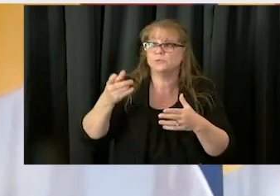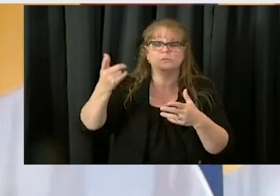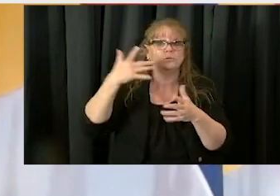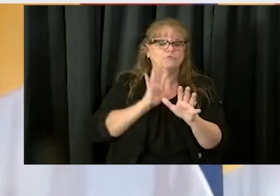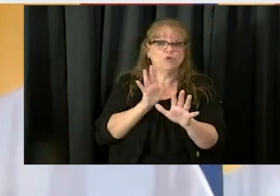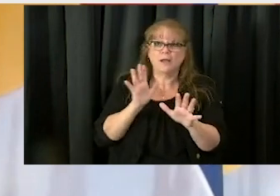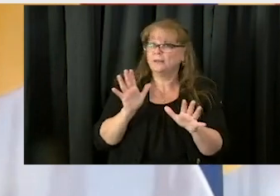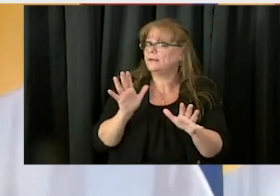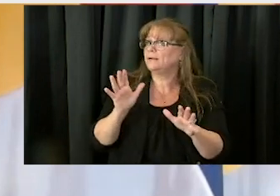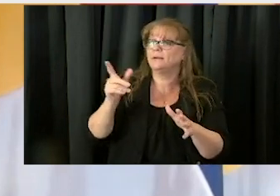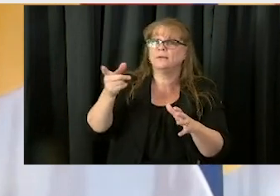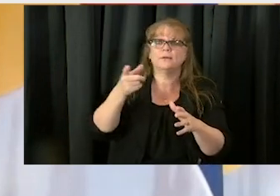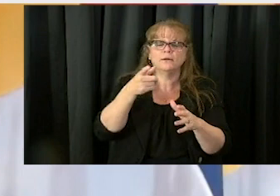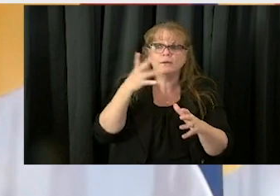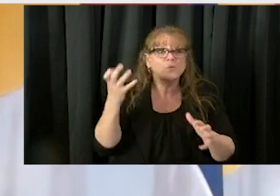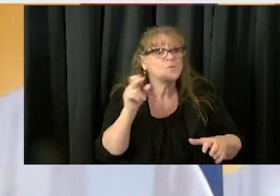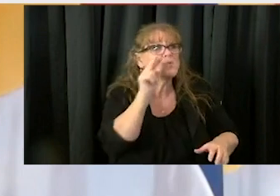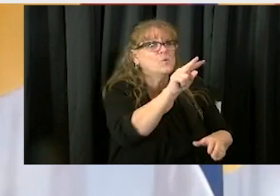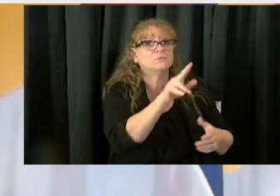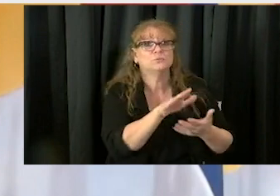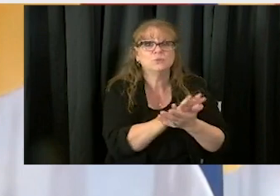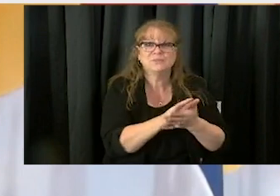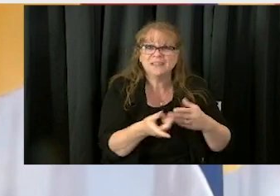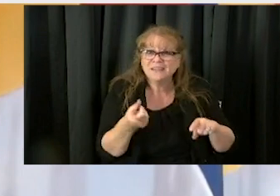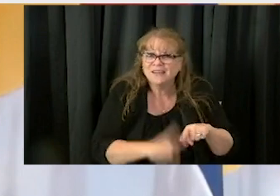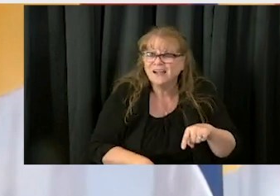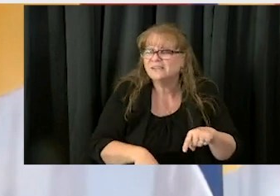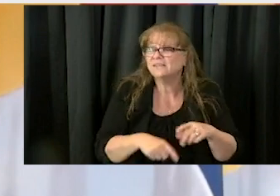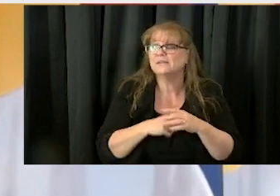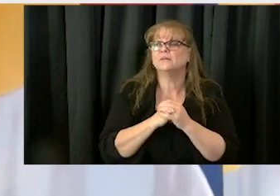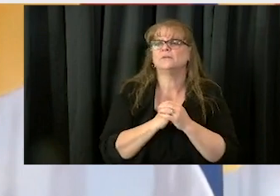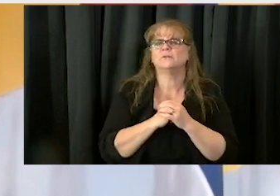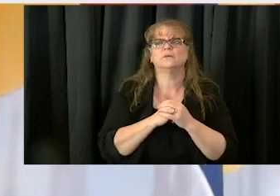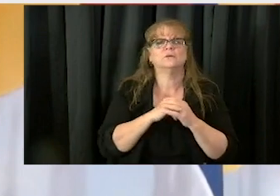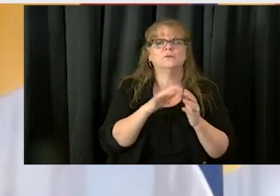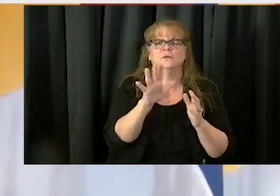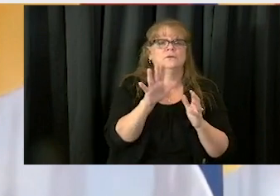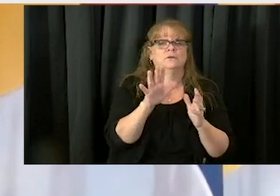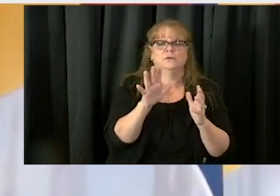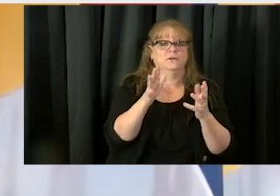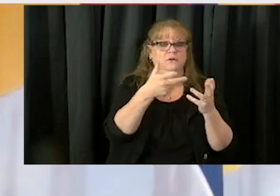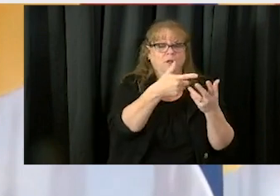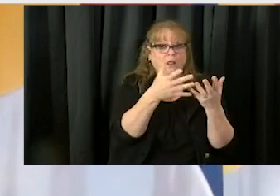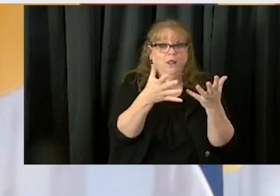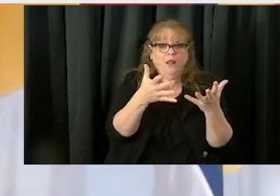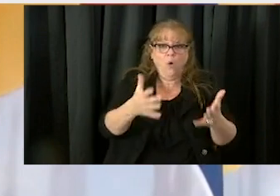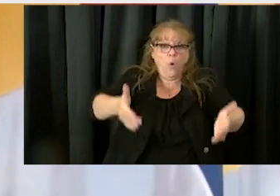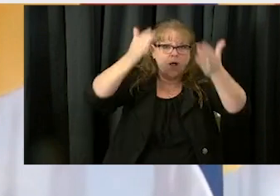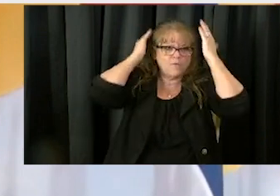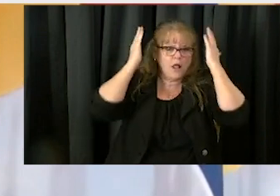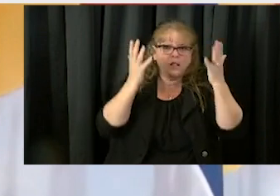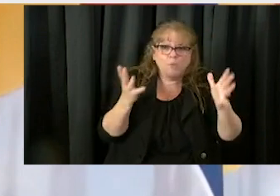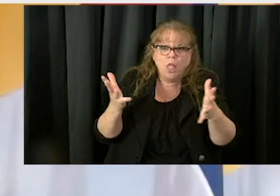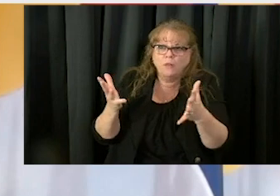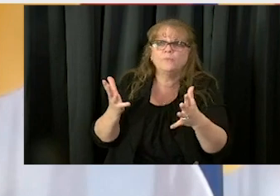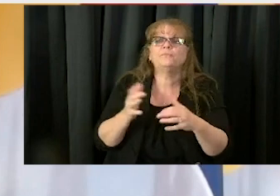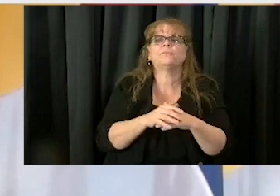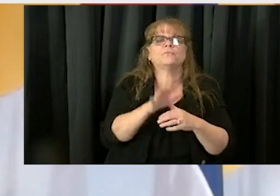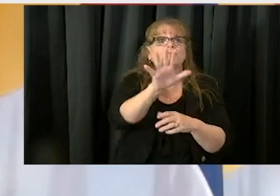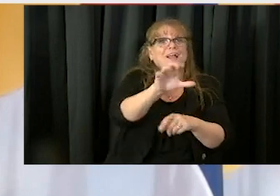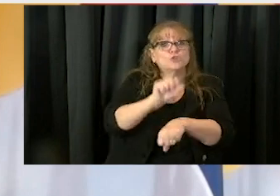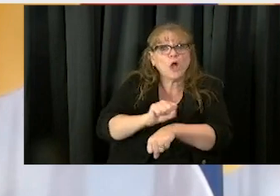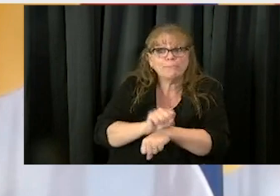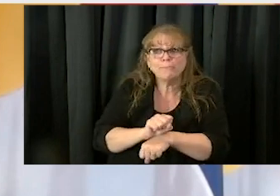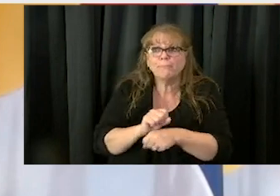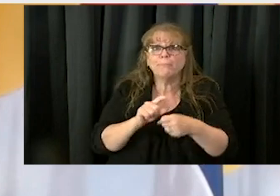health, jobs, social, emotional. And that's why it's critical to end this pandemic as